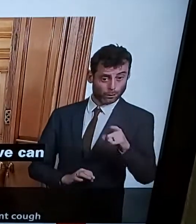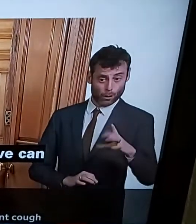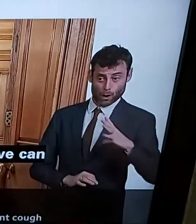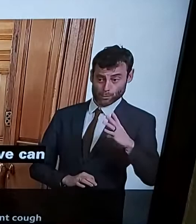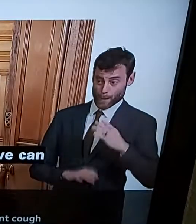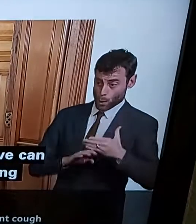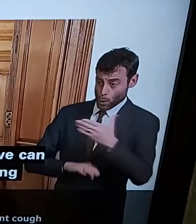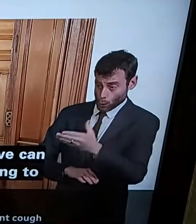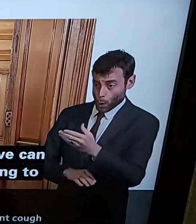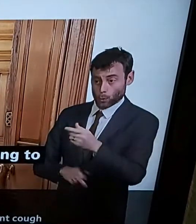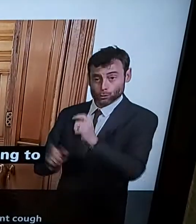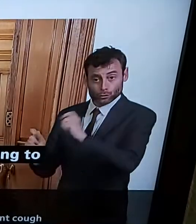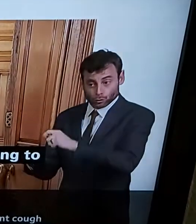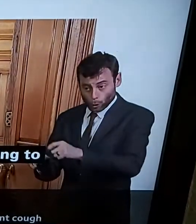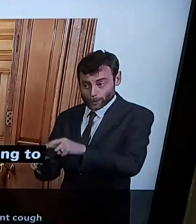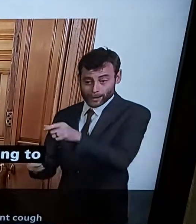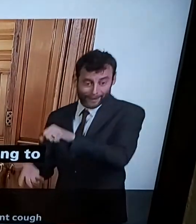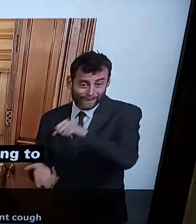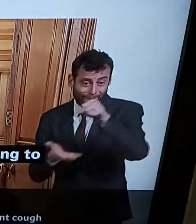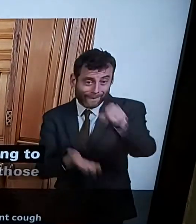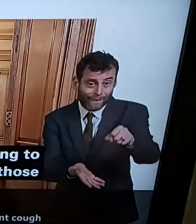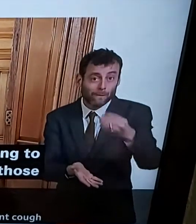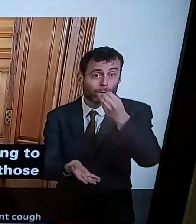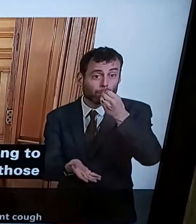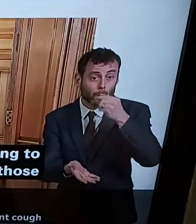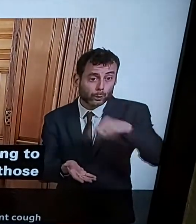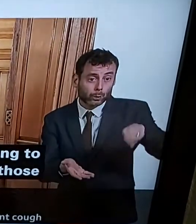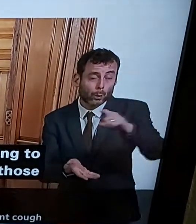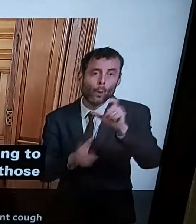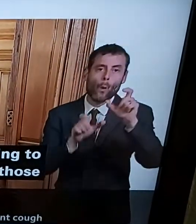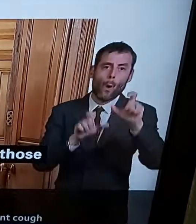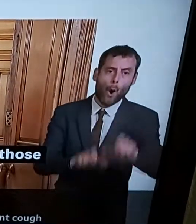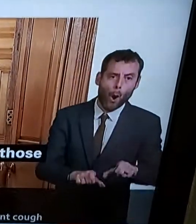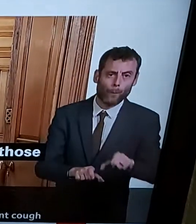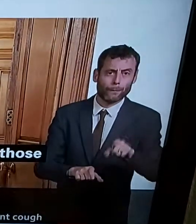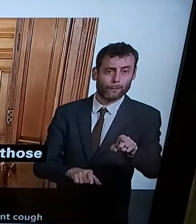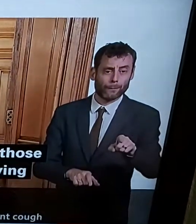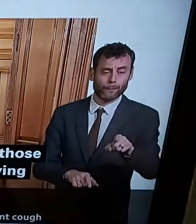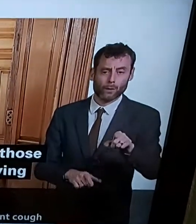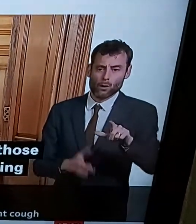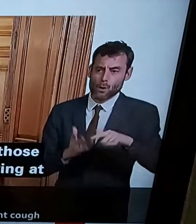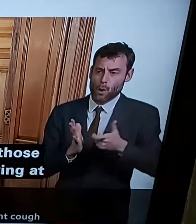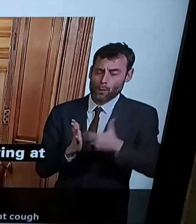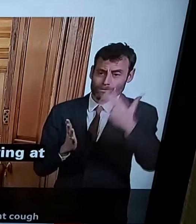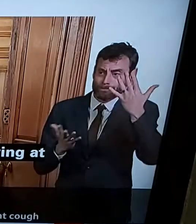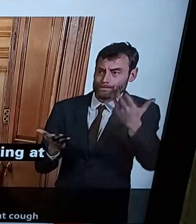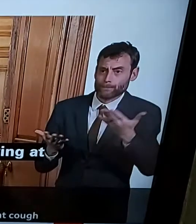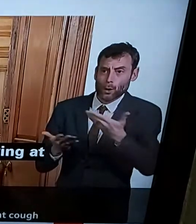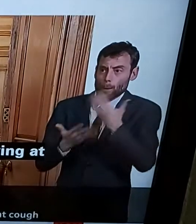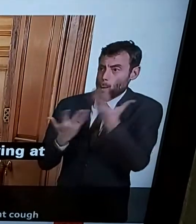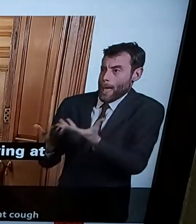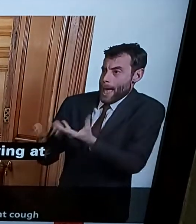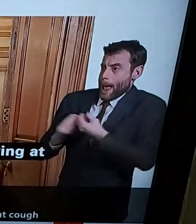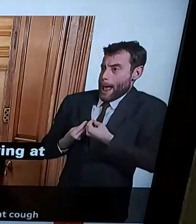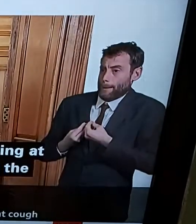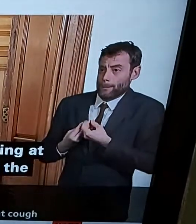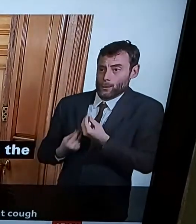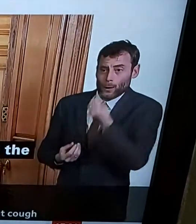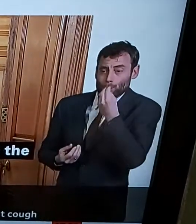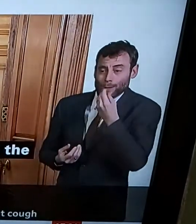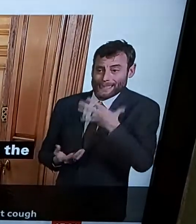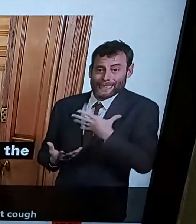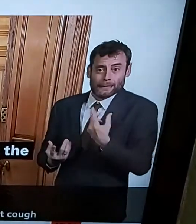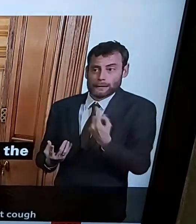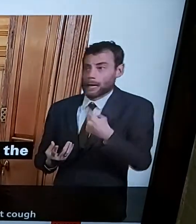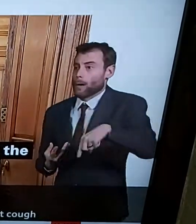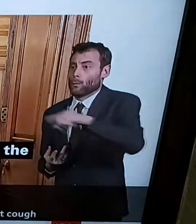food to those vulnerable people who are staying at home or who may not themselves have the social networks to get the food that they need.